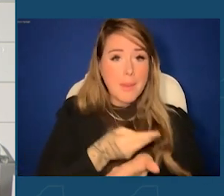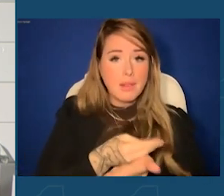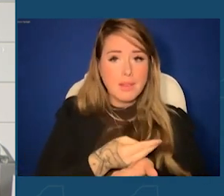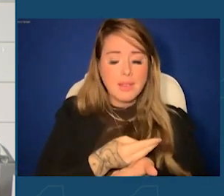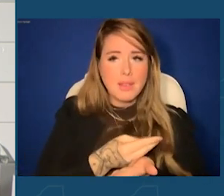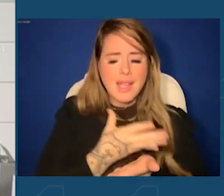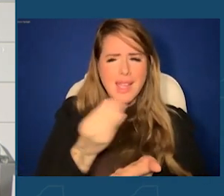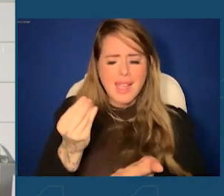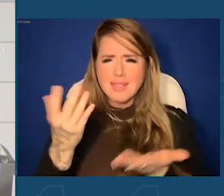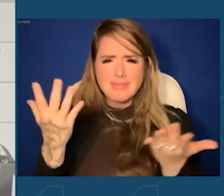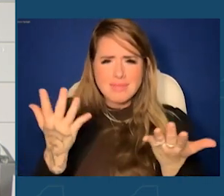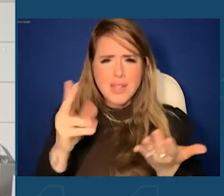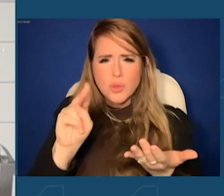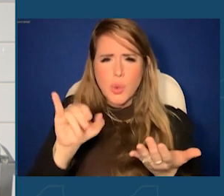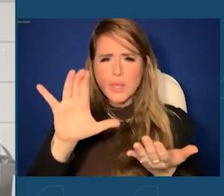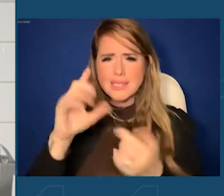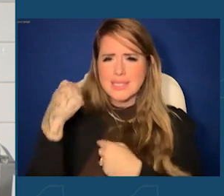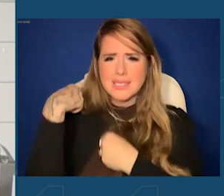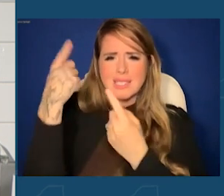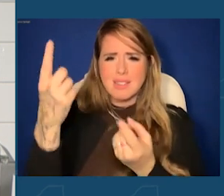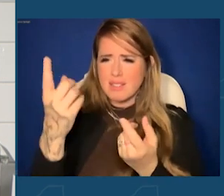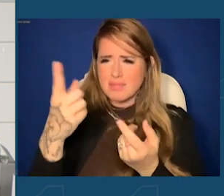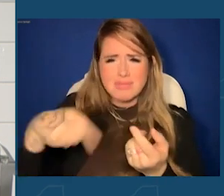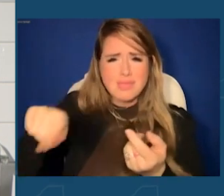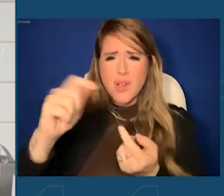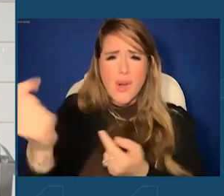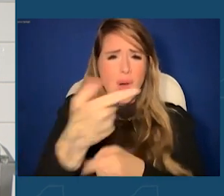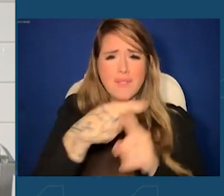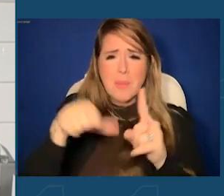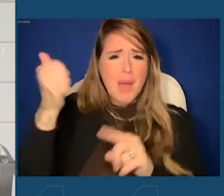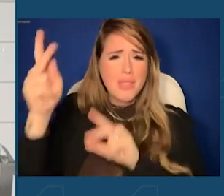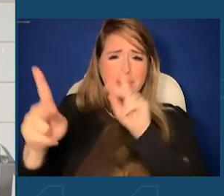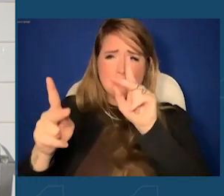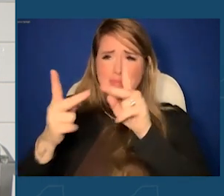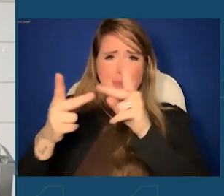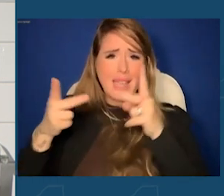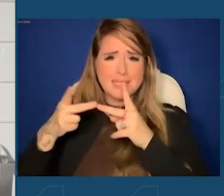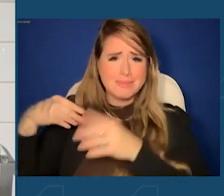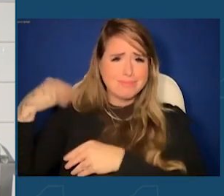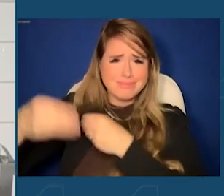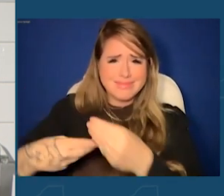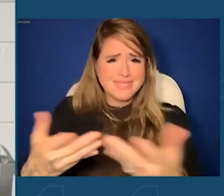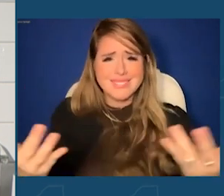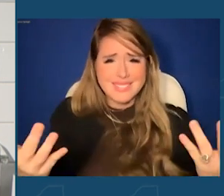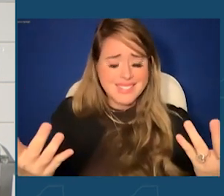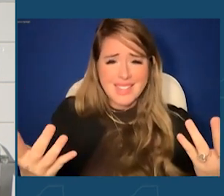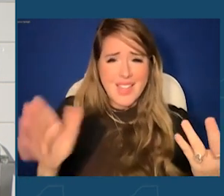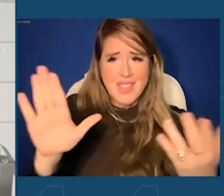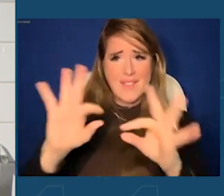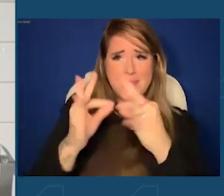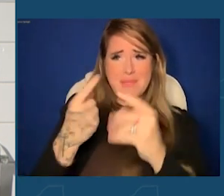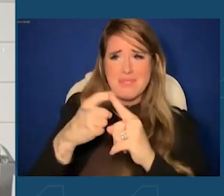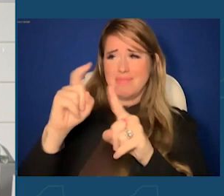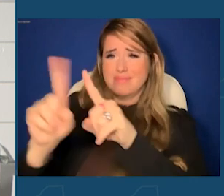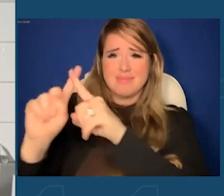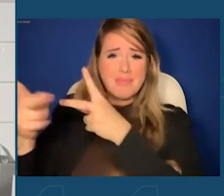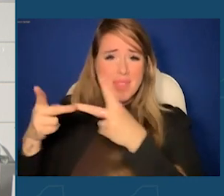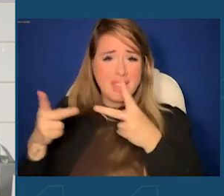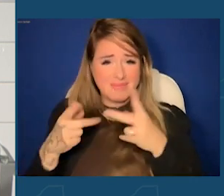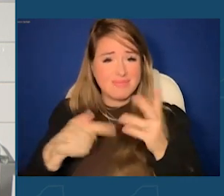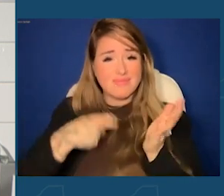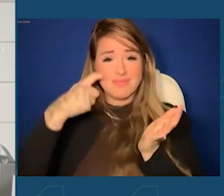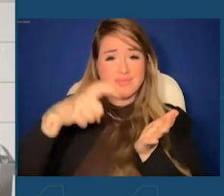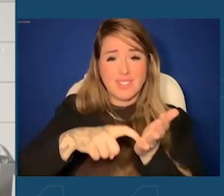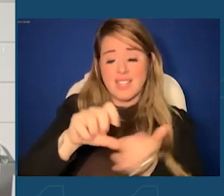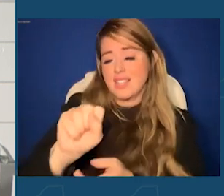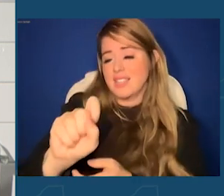city has not come from somewhere else, their family? And I took note of the Statue of Liberty in